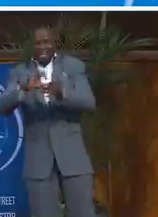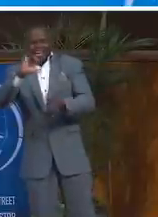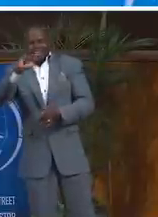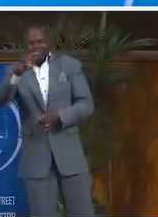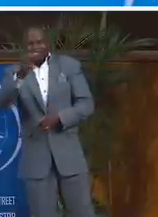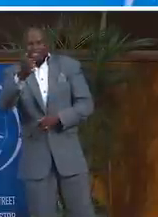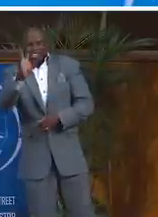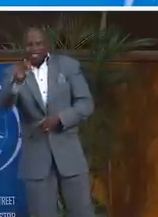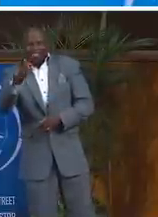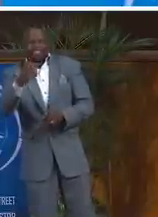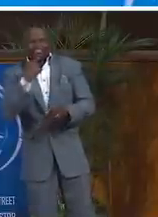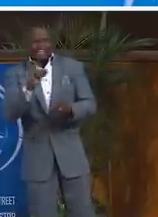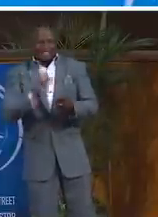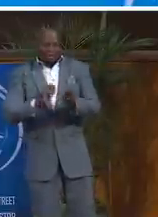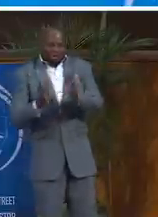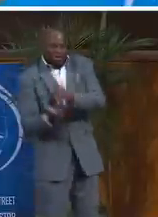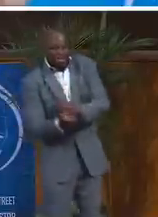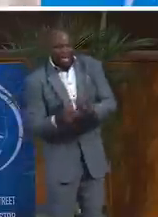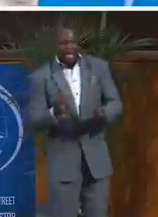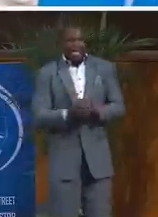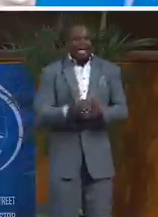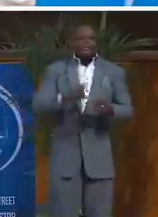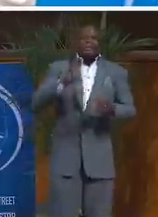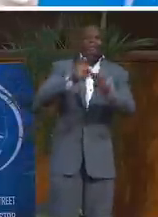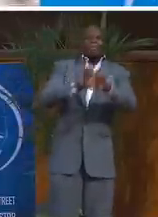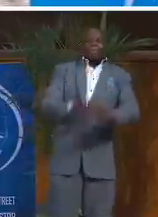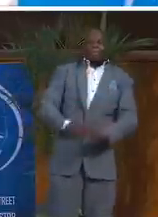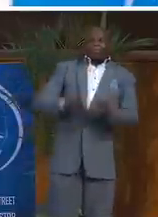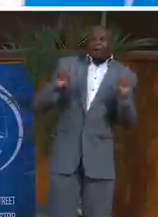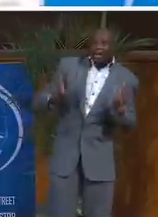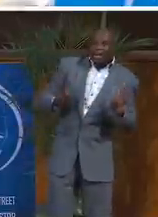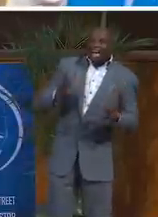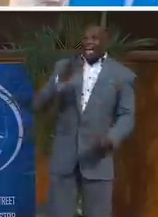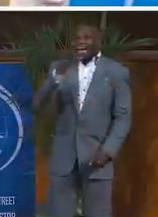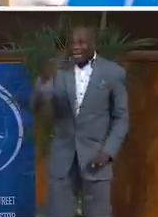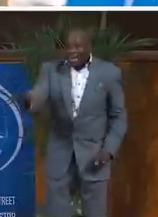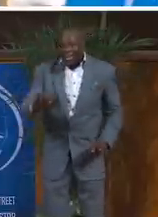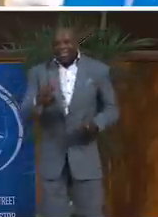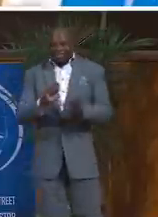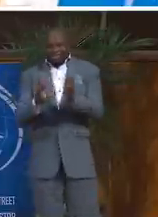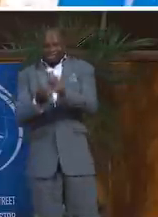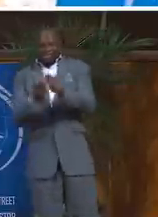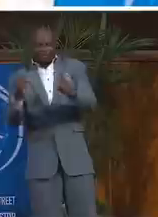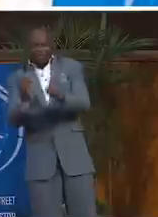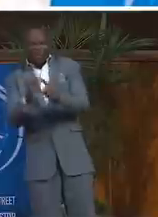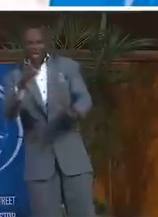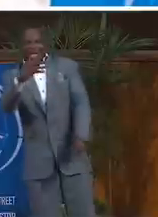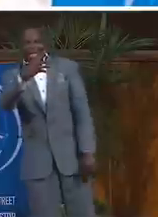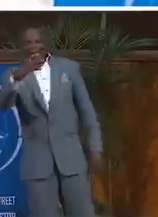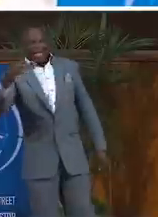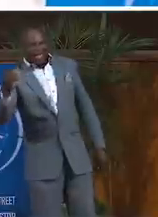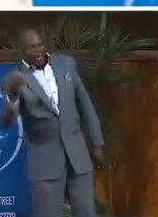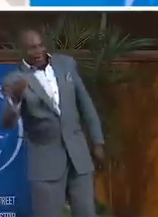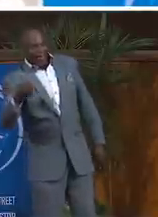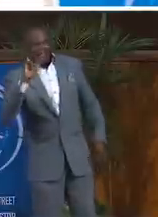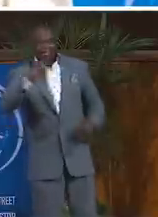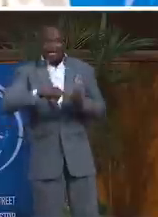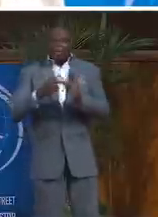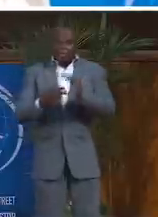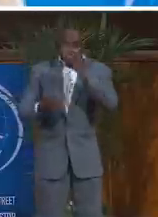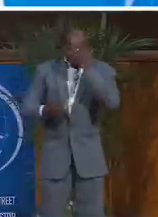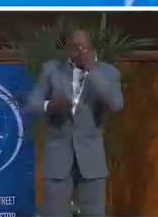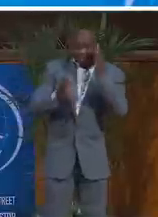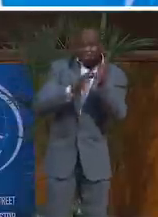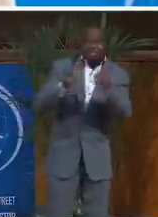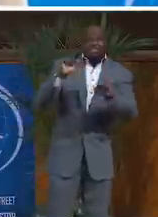kai can be translated as but, and it can be translated as and, which means that